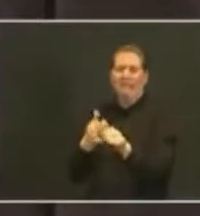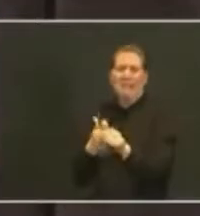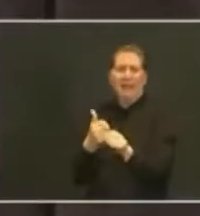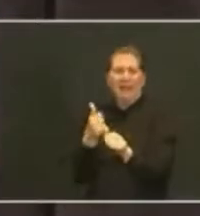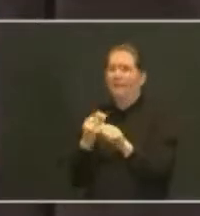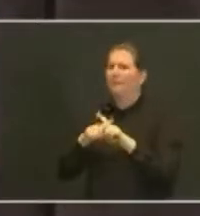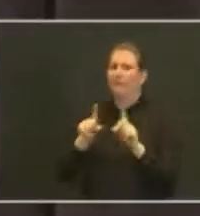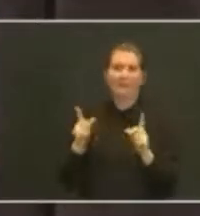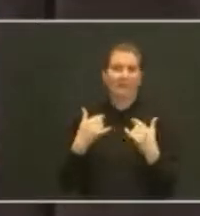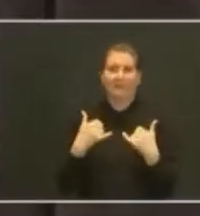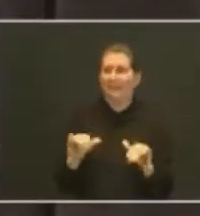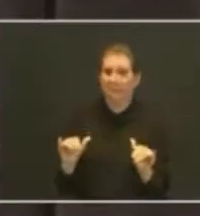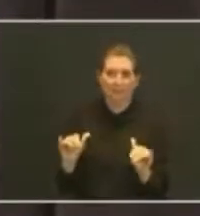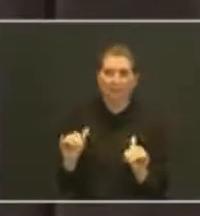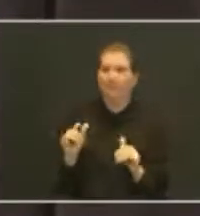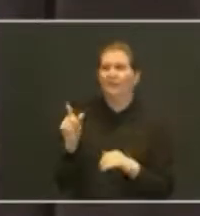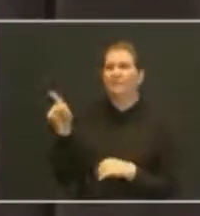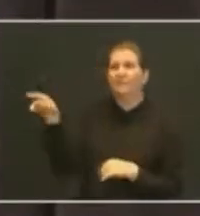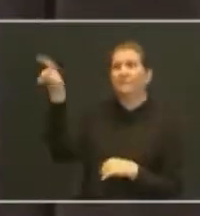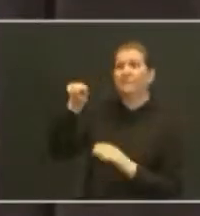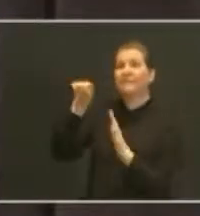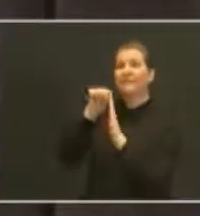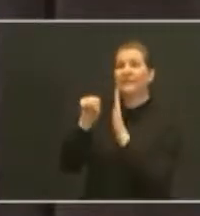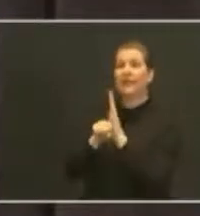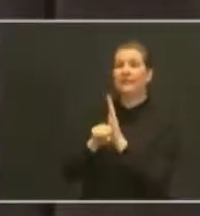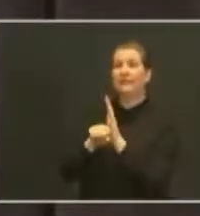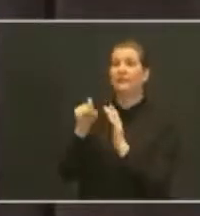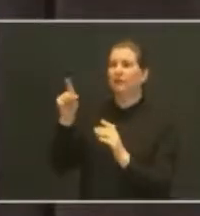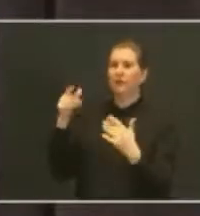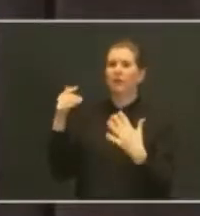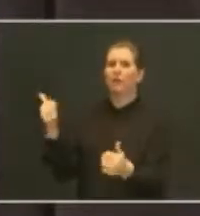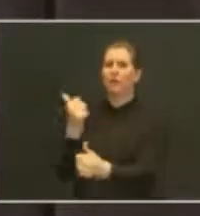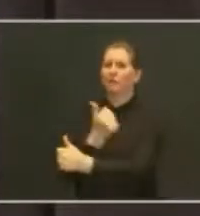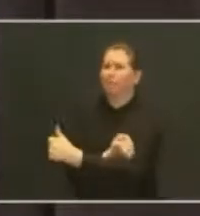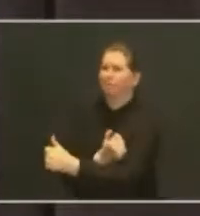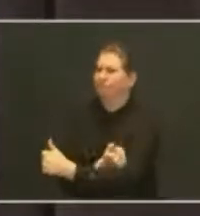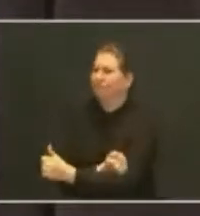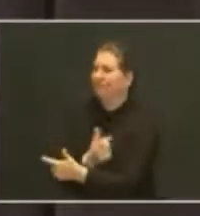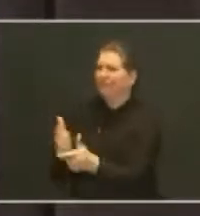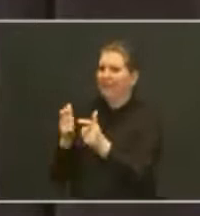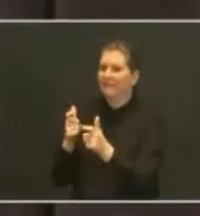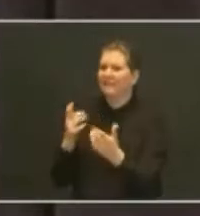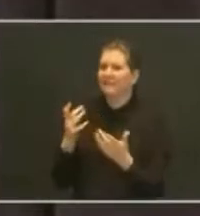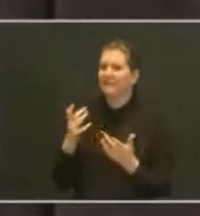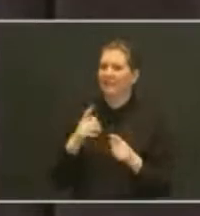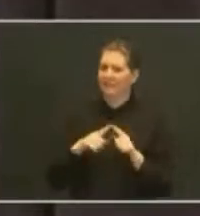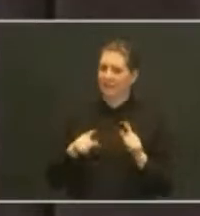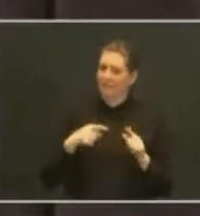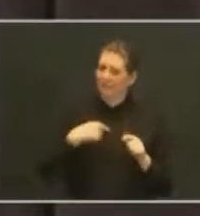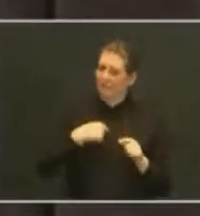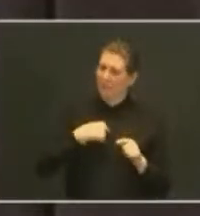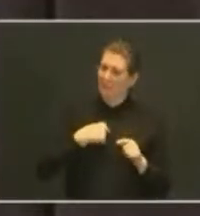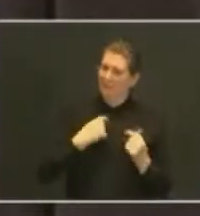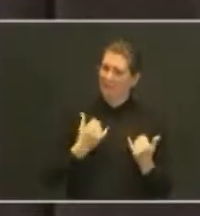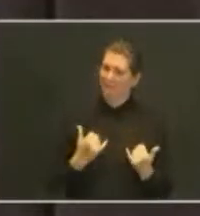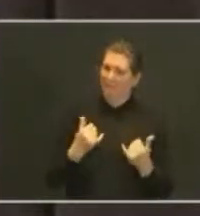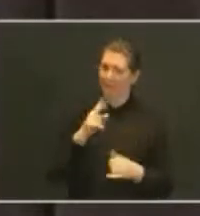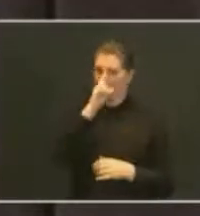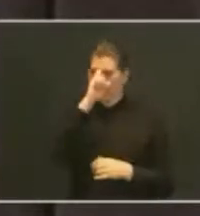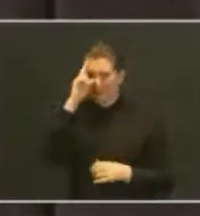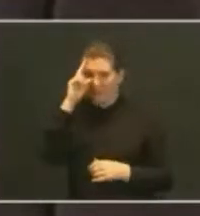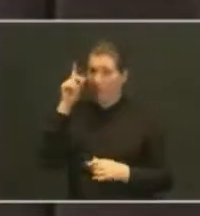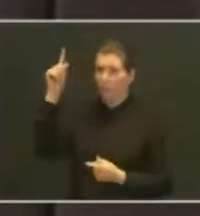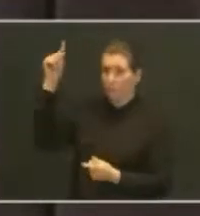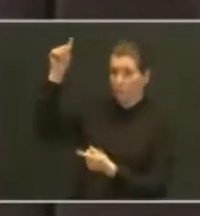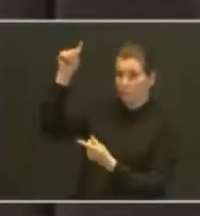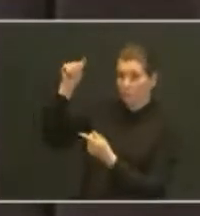as targeted. So other states did not have the drop in hospitalizations that have allowed us to now be able to move